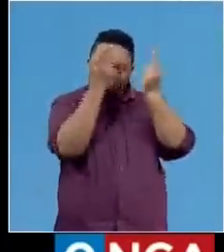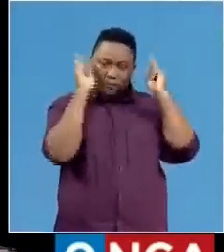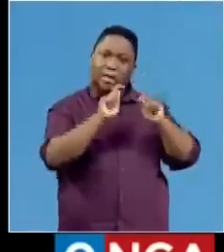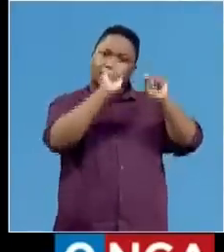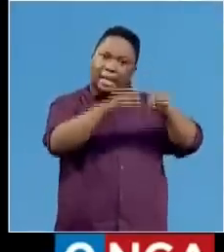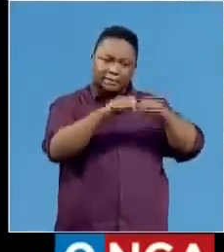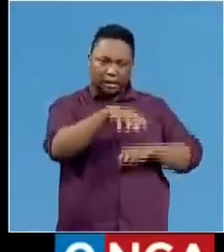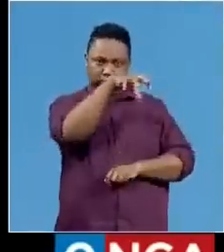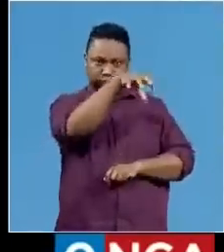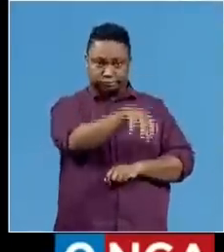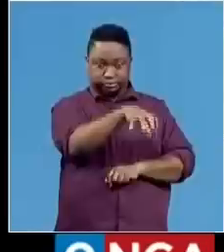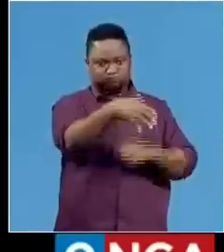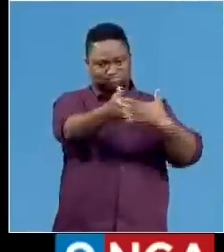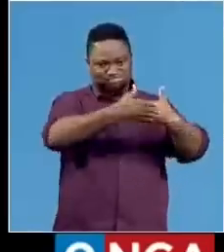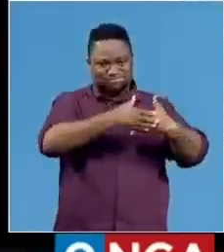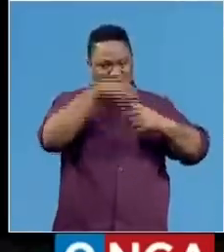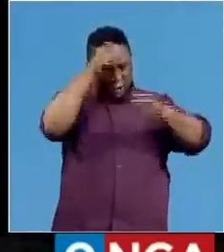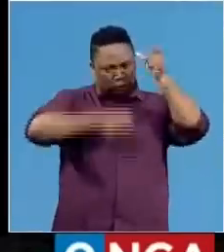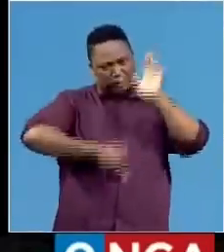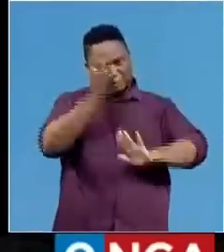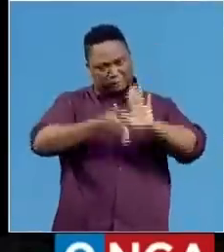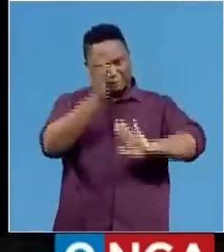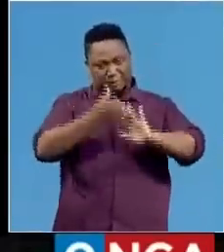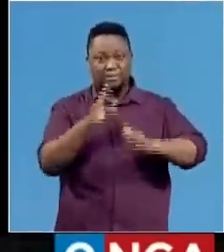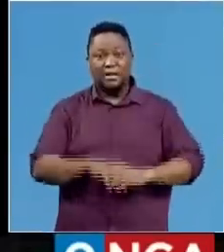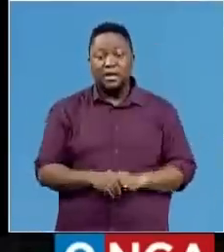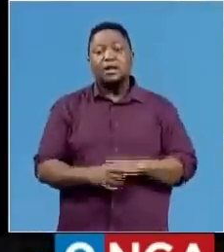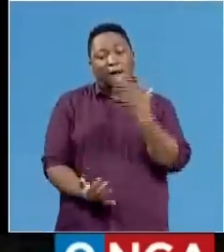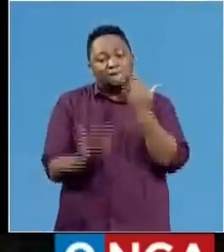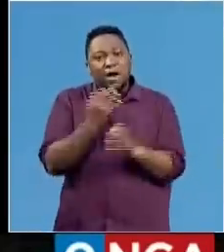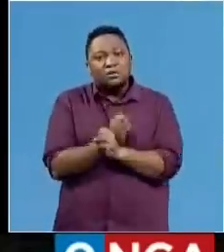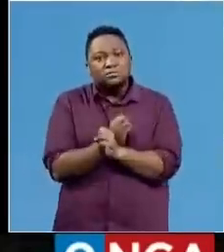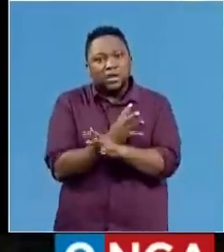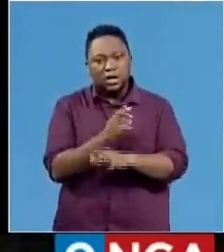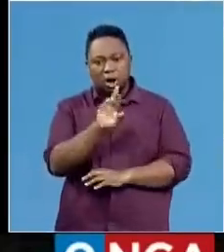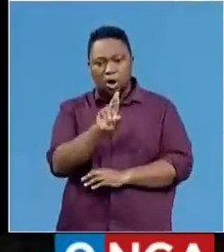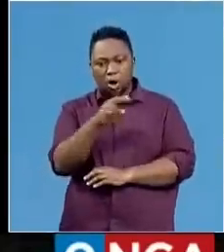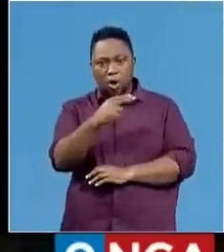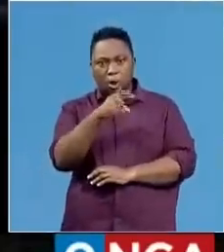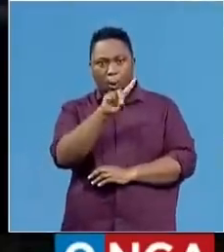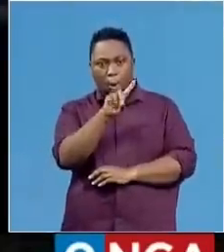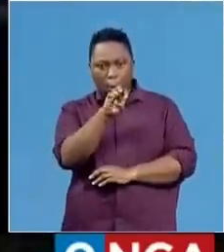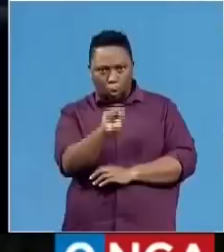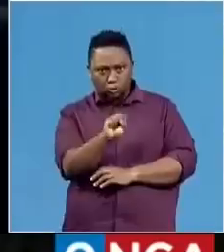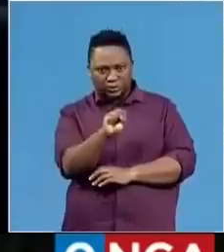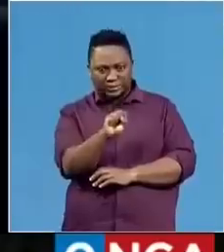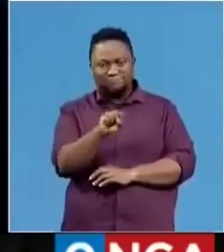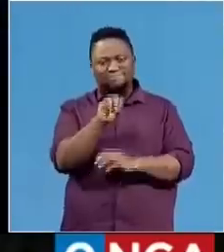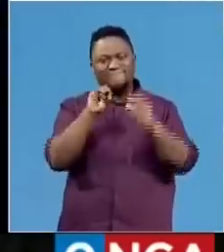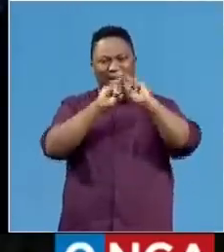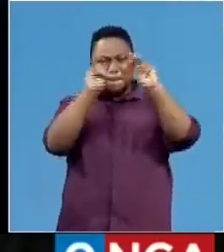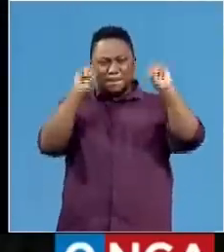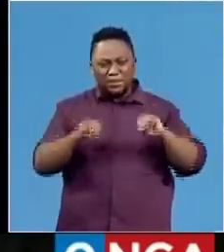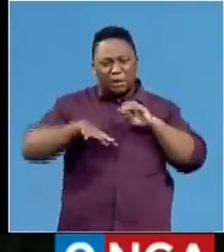the University of Cape Town, which has suffered some damage. The fire started at the Rhodes Memorial on the slopes of Table Mountain on Sunday